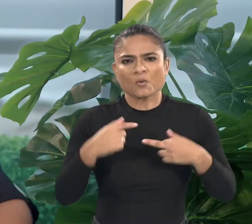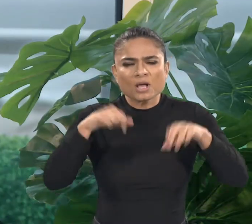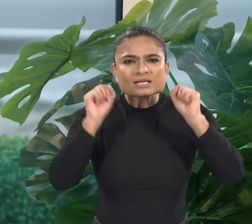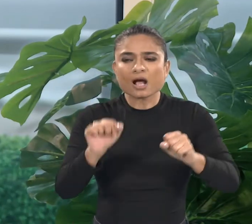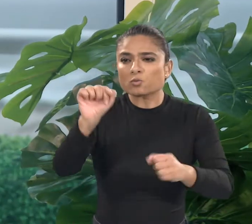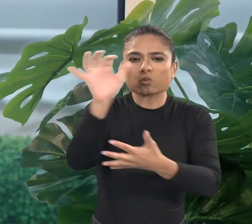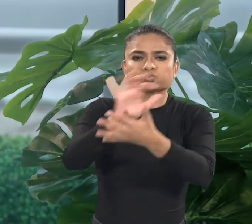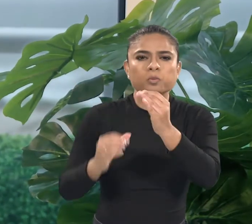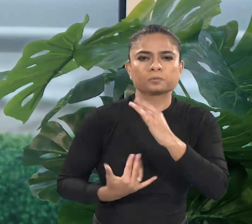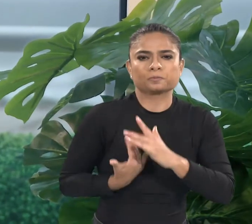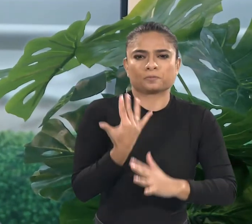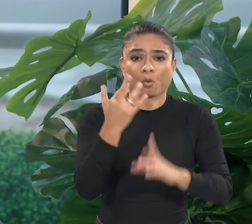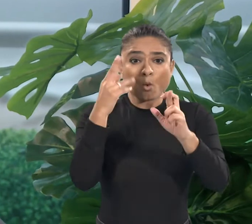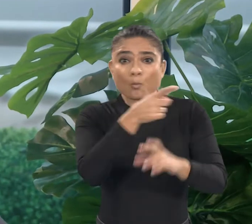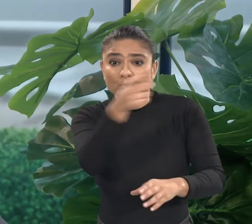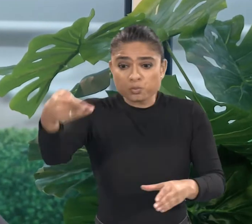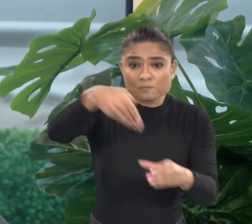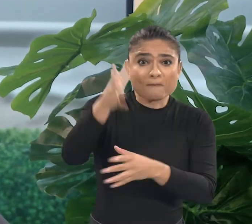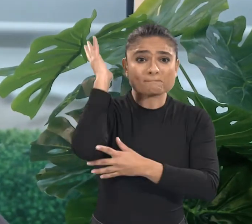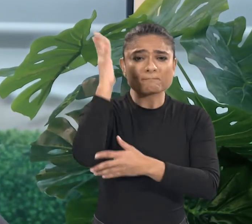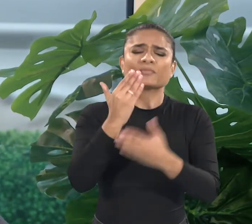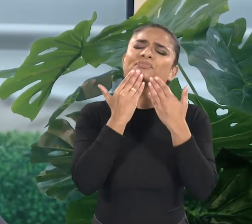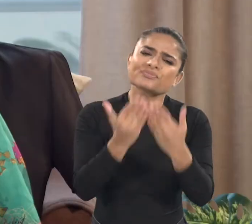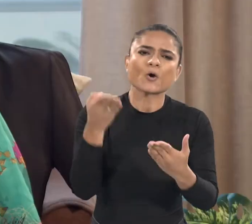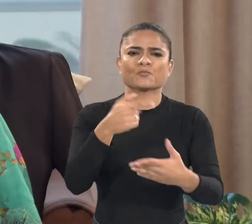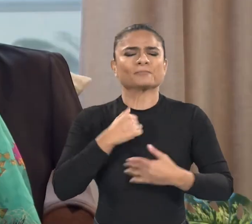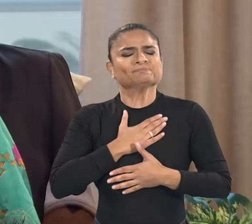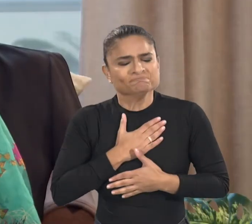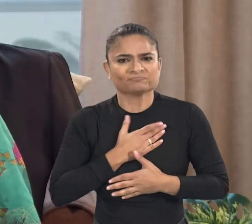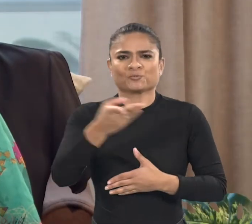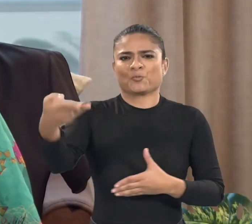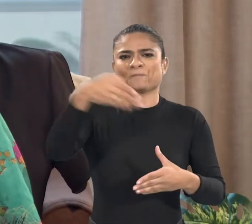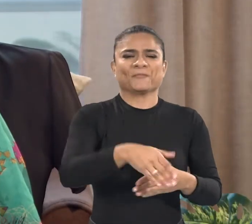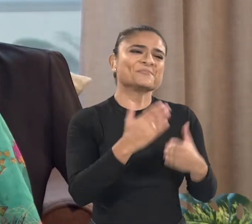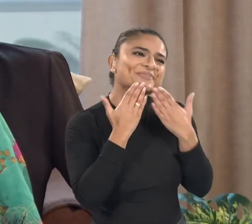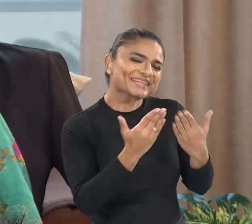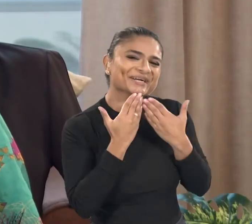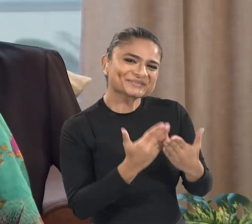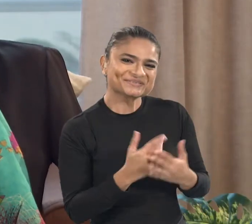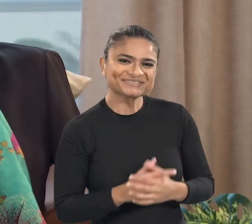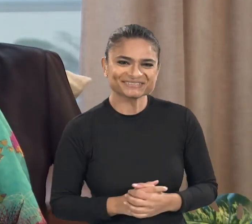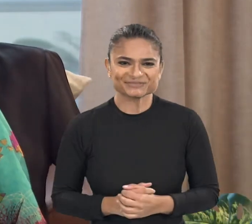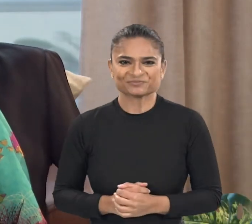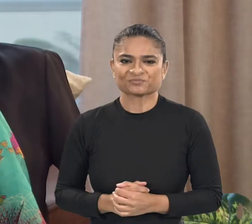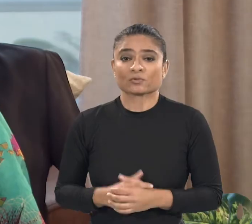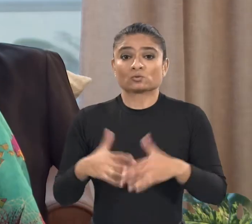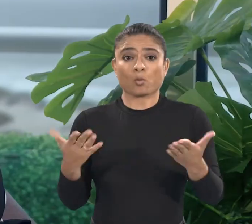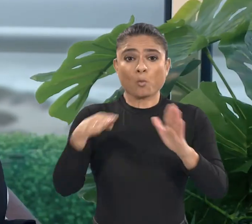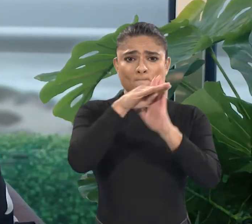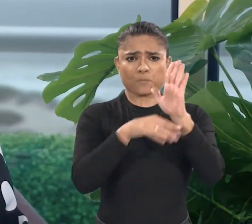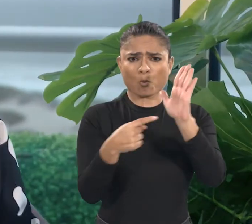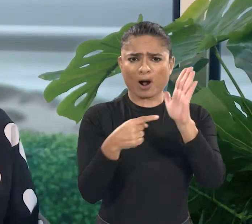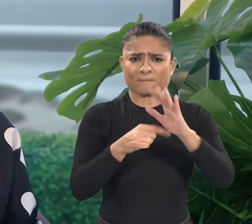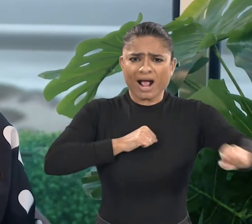We can truly be our greatest strengths. Thank you so much for coming along and joining us today. It's been an absolute pleasure to have you. Thanks, Taryn.